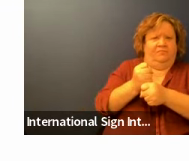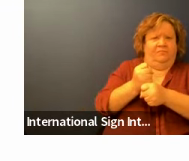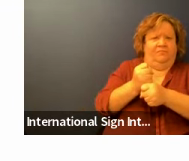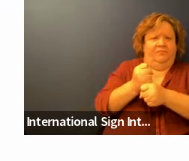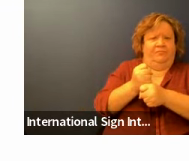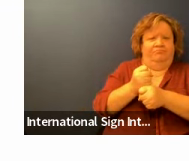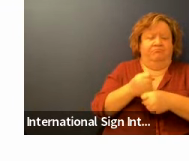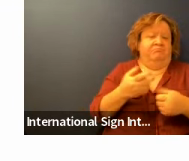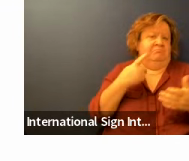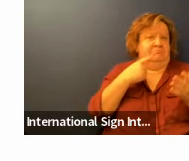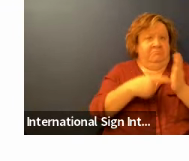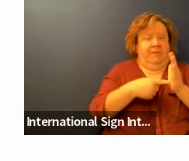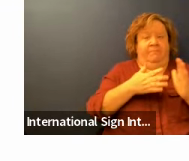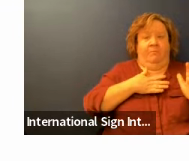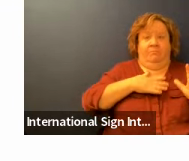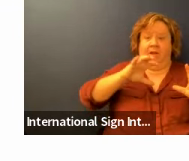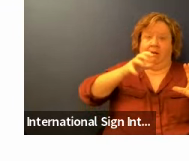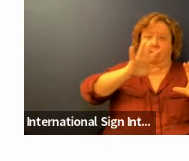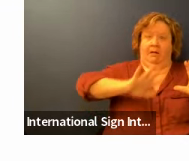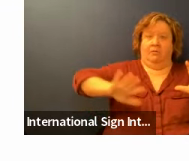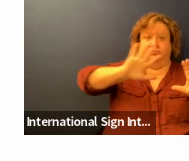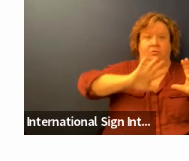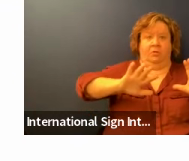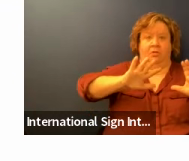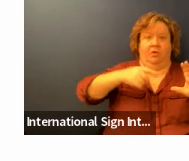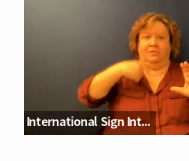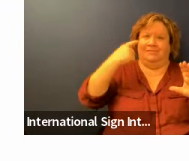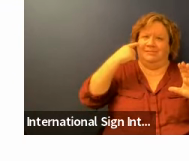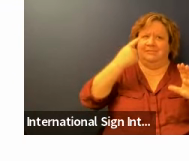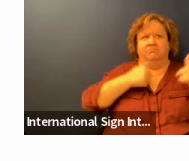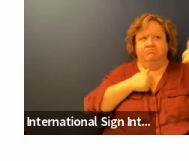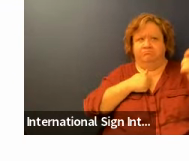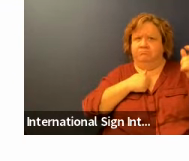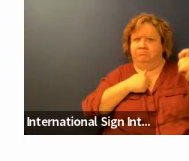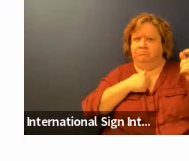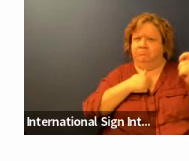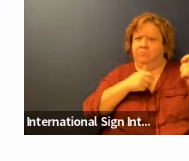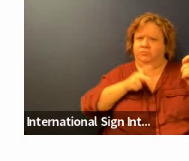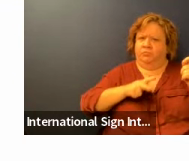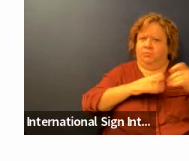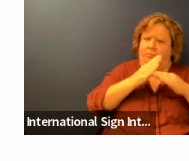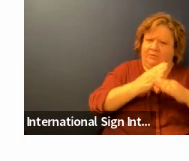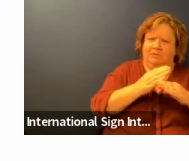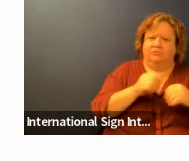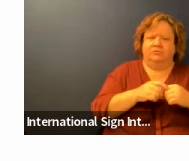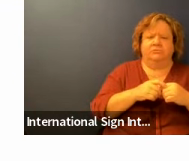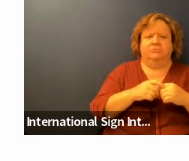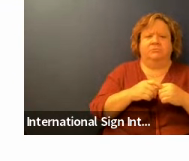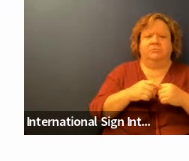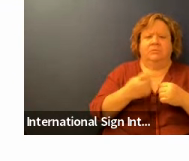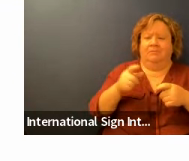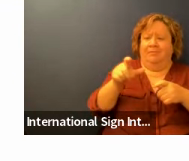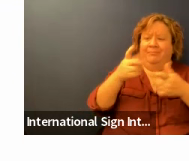economy. And we call it a double tragedy if one has a disability and is working in the informal economy. This is